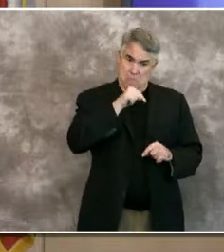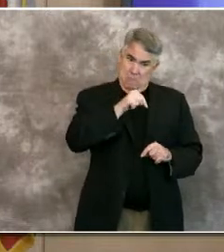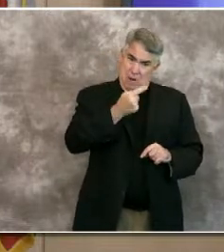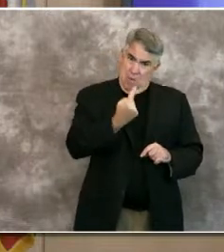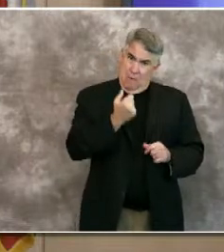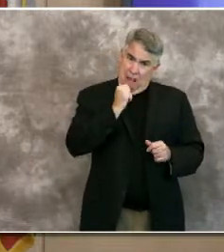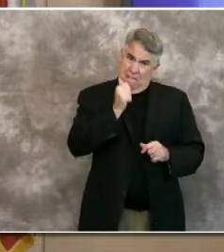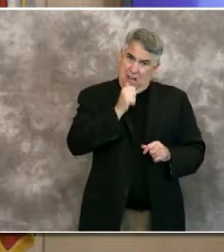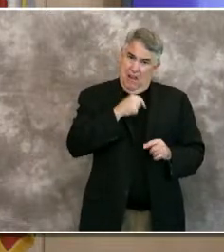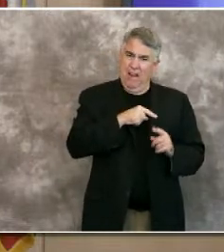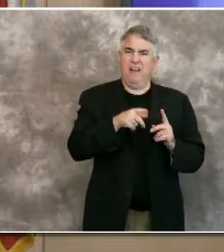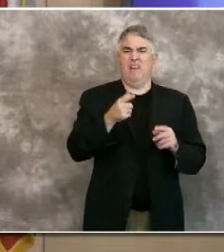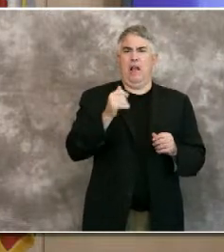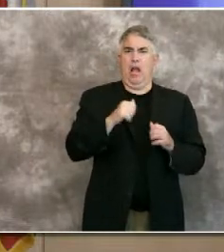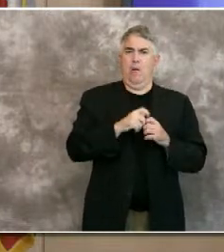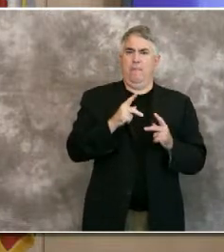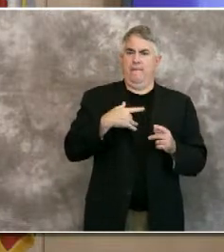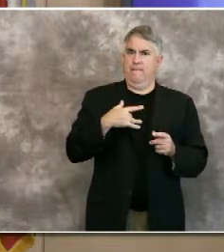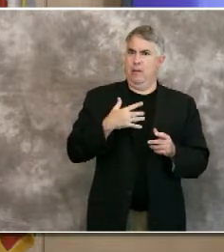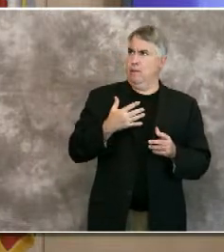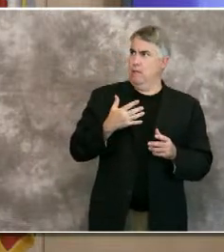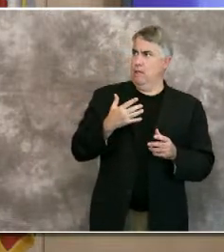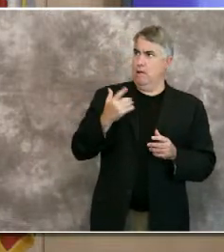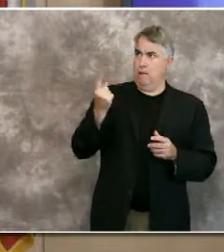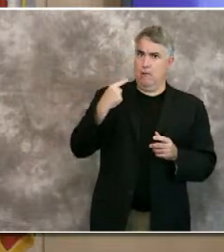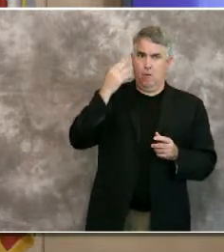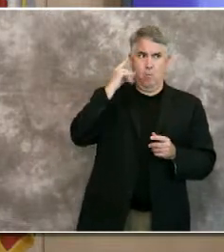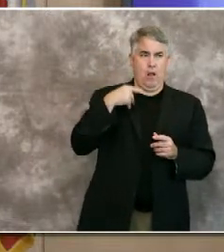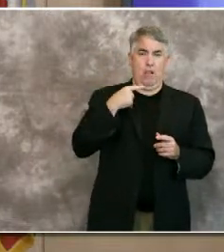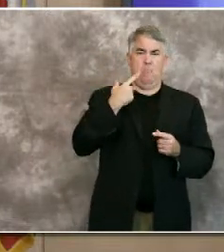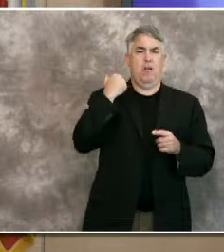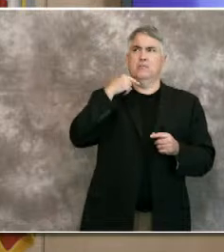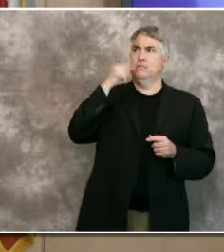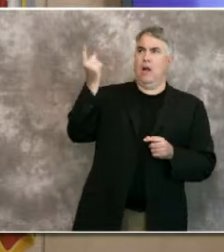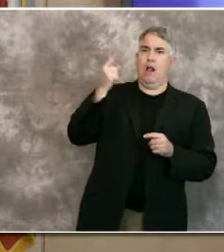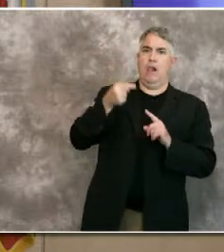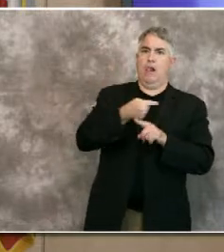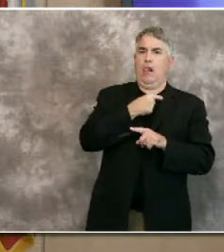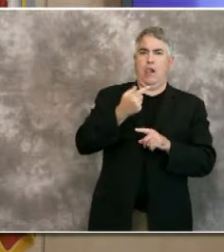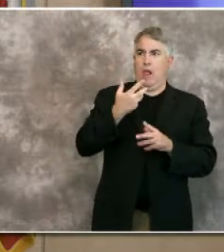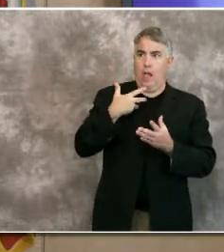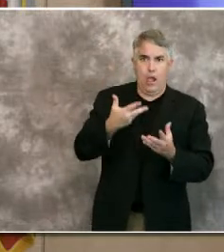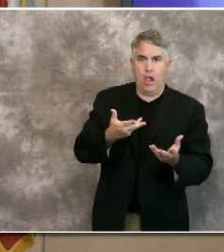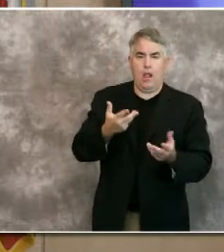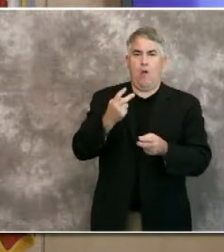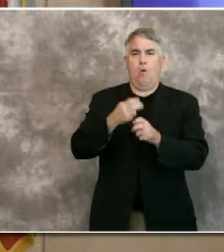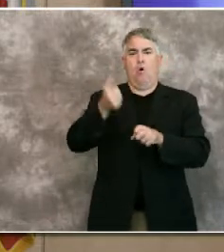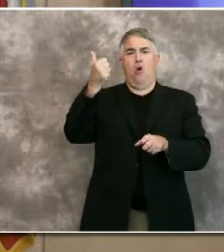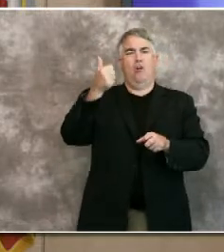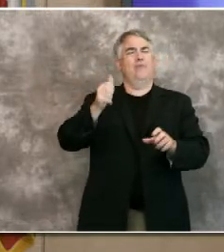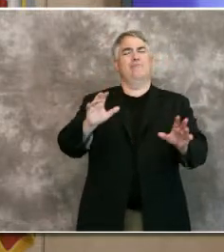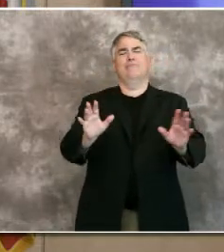cooperation, which would fundamentally hurt our ability to contact trace and slow the spread of coronavirus. And so it's out of a desire